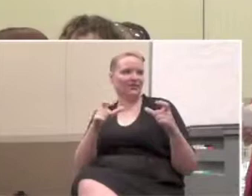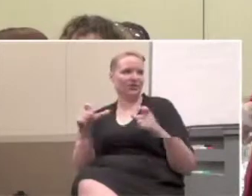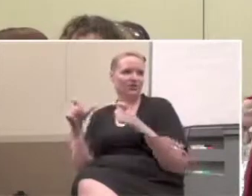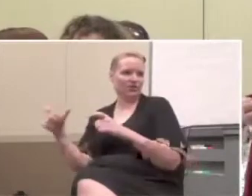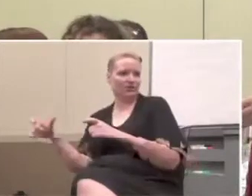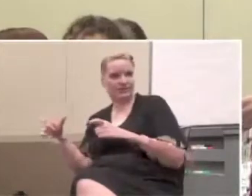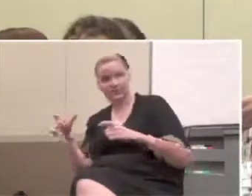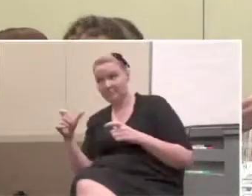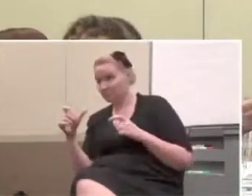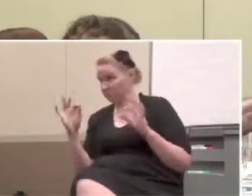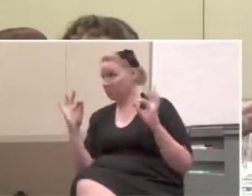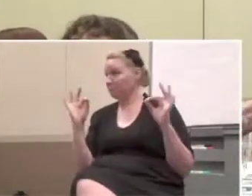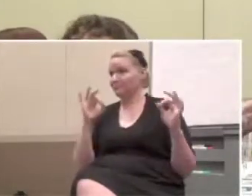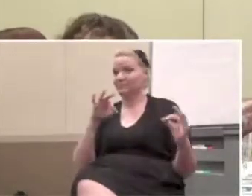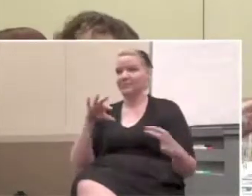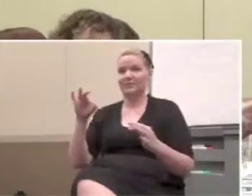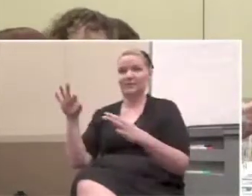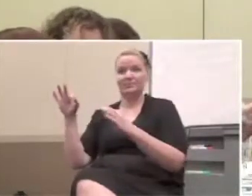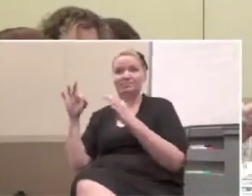feedback, anybody?